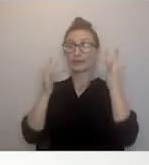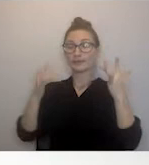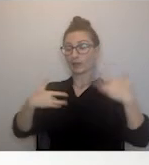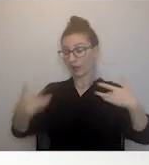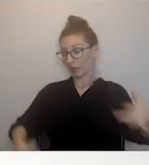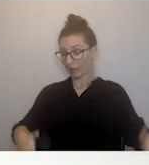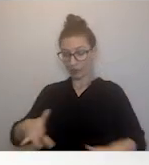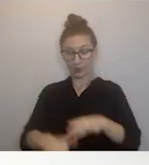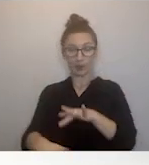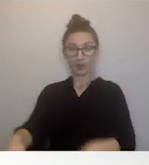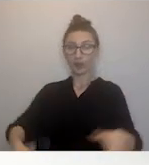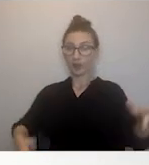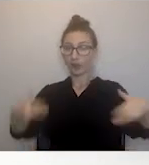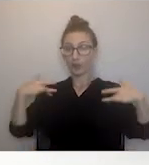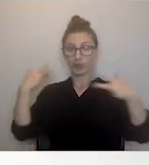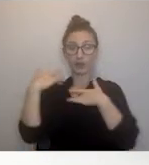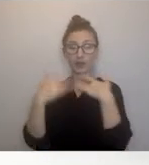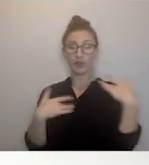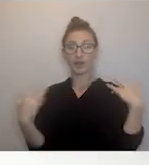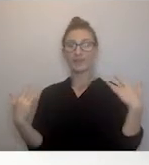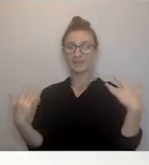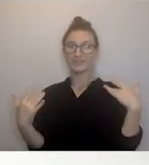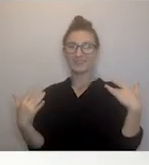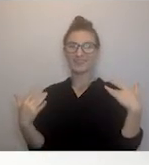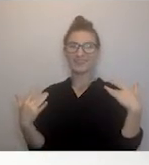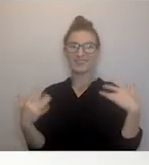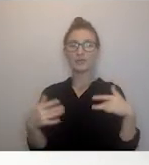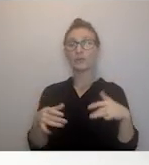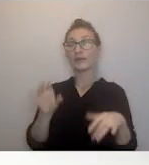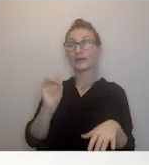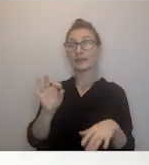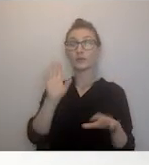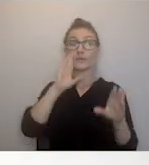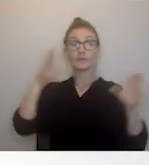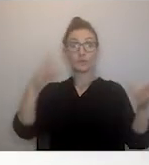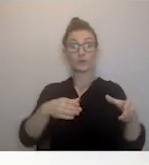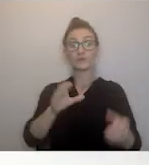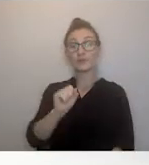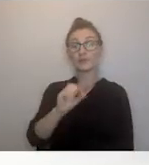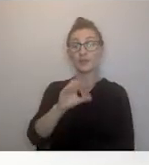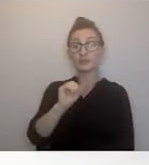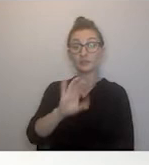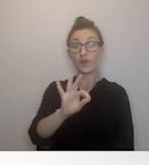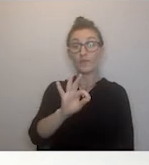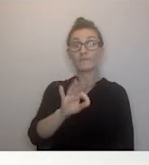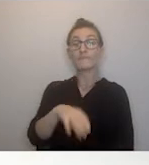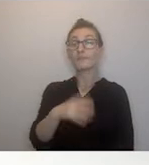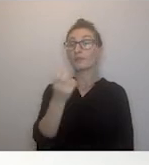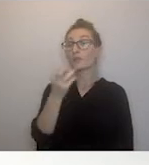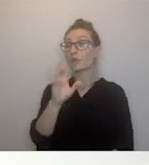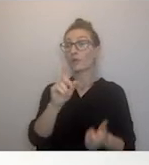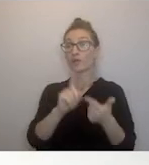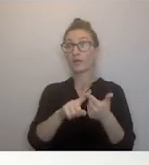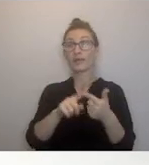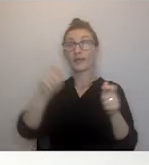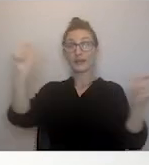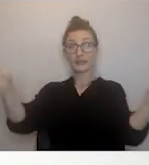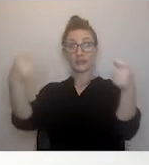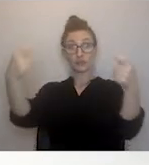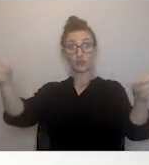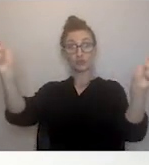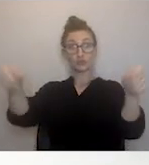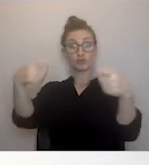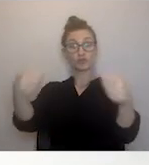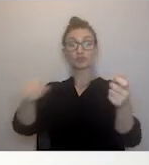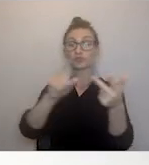spending touching your face and your clothes and whatever else you want to. So when we put our energy into touching something like a scarf or later a conductor's